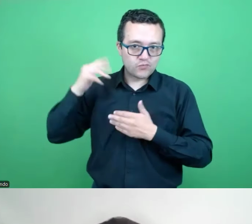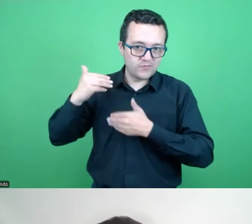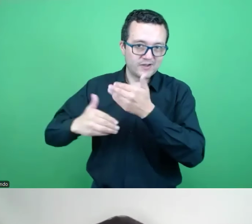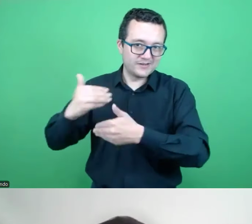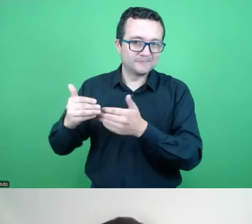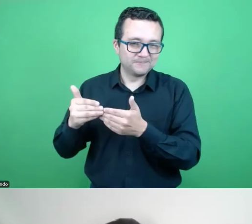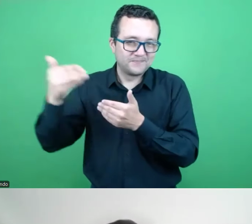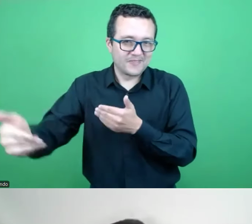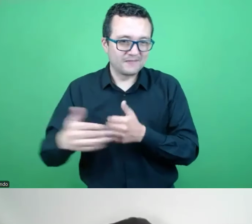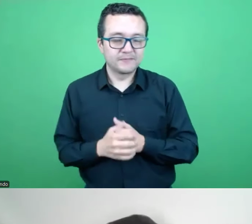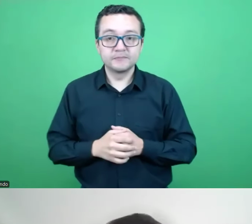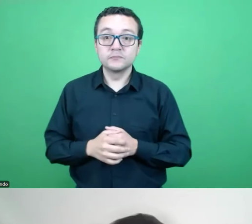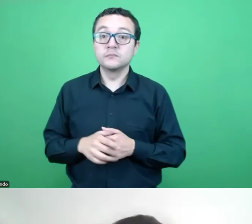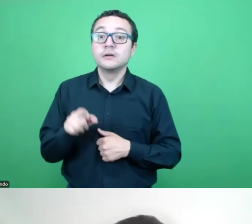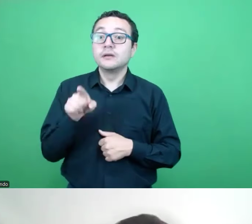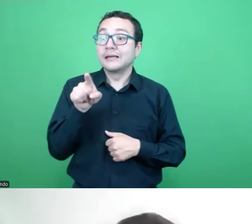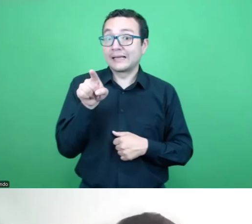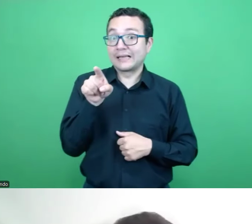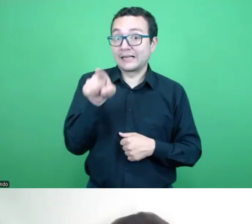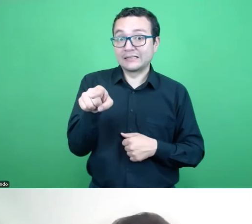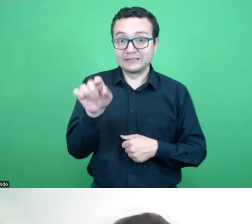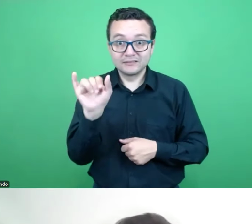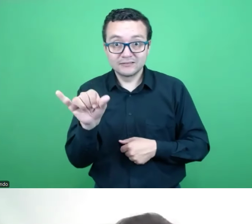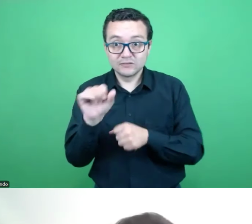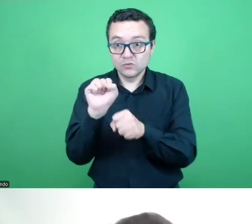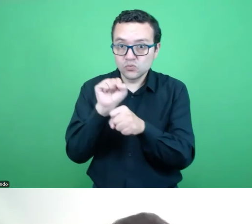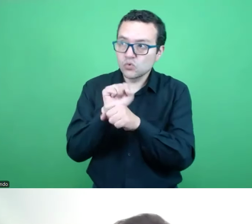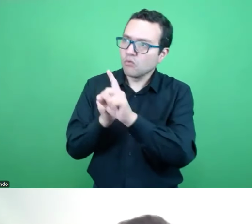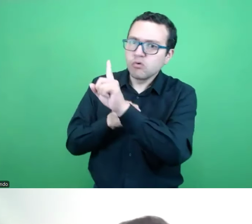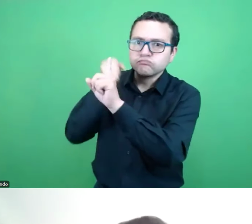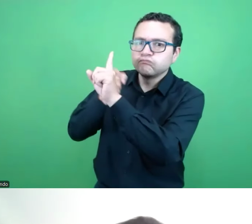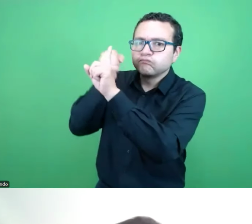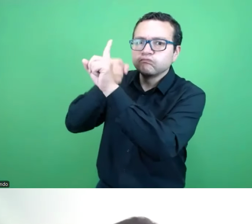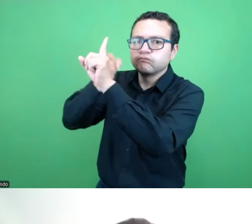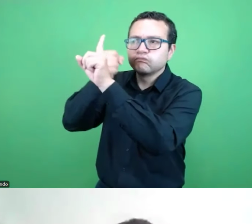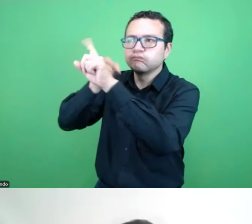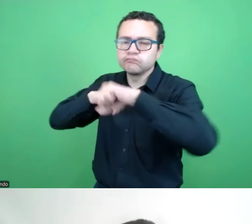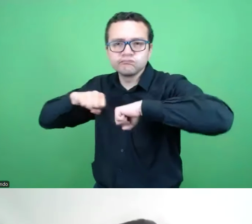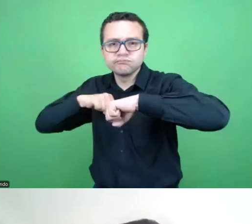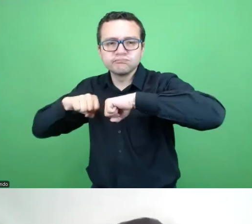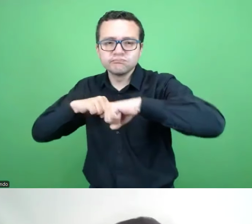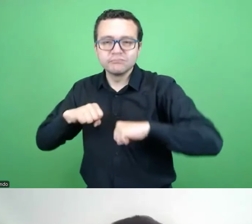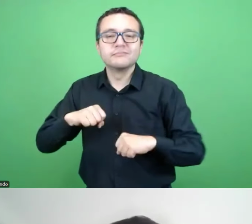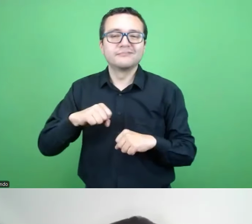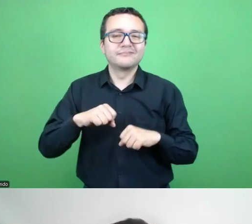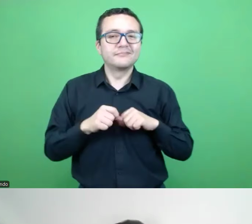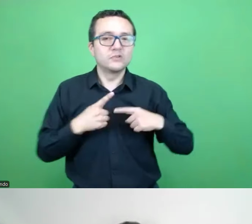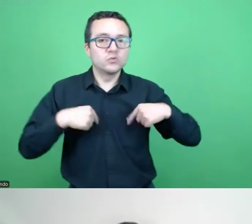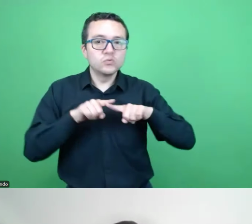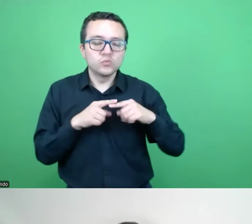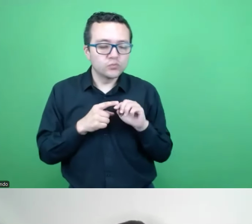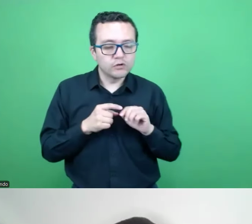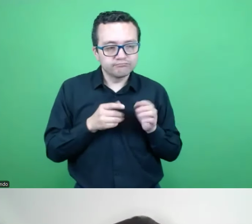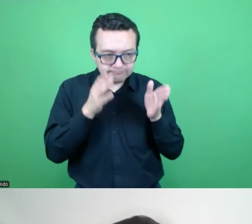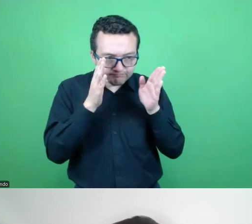of advocacy work, we've been working on different communication tools that are also available online in our resources